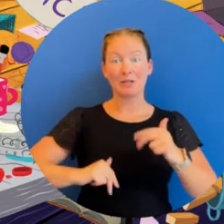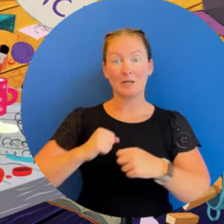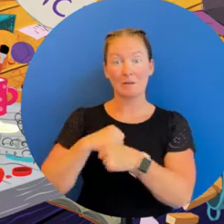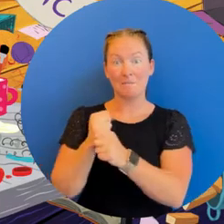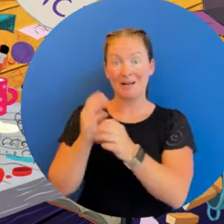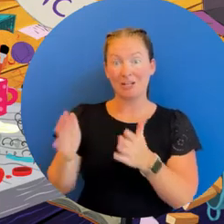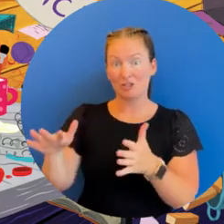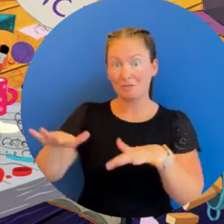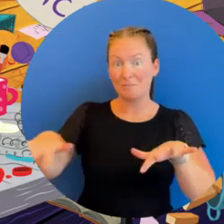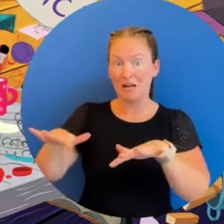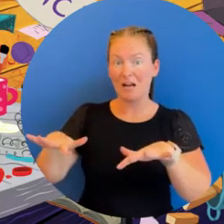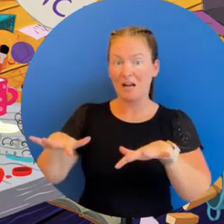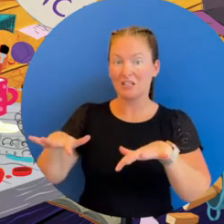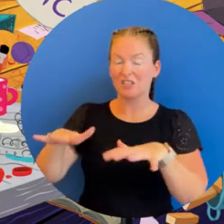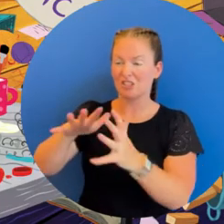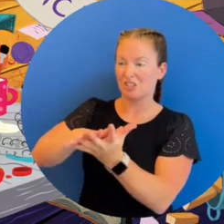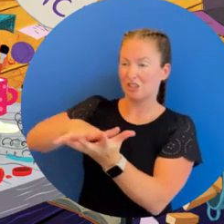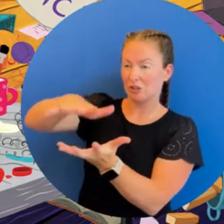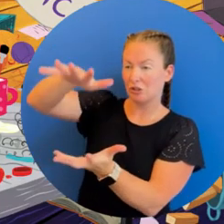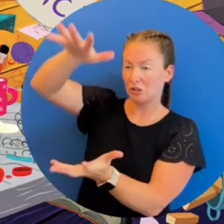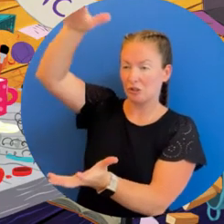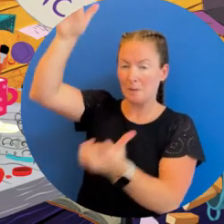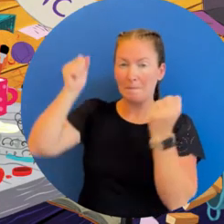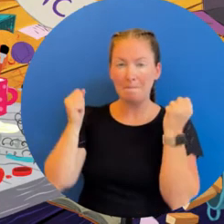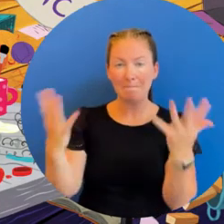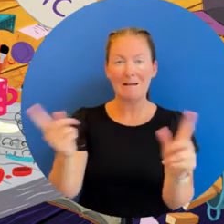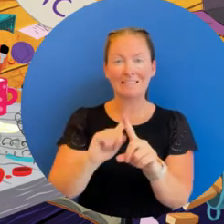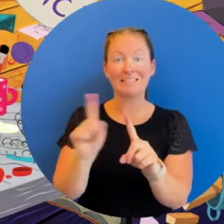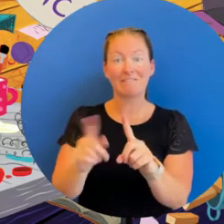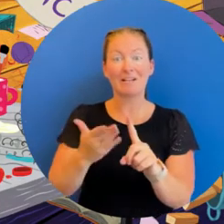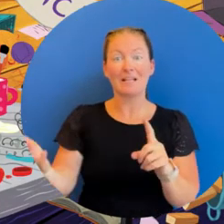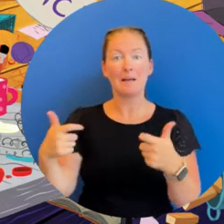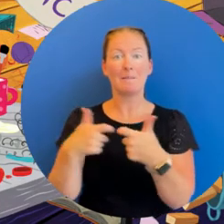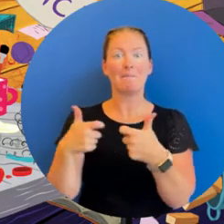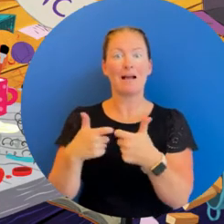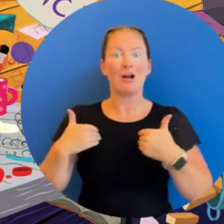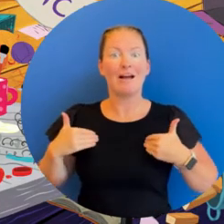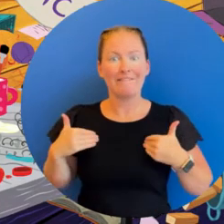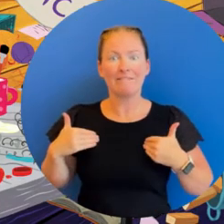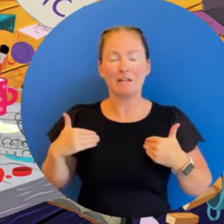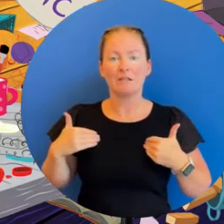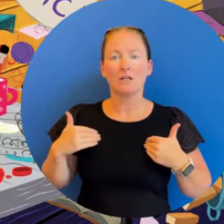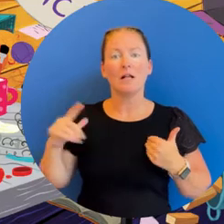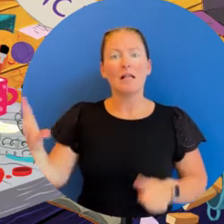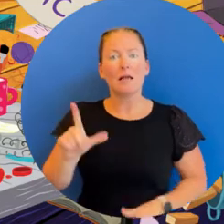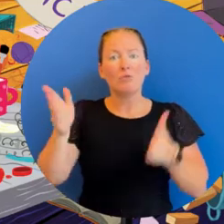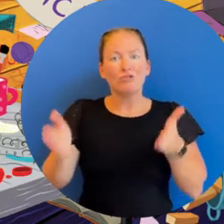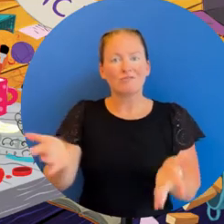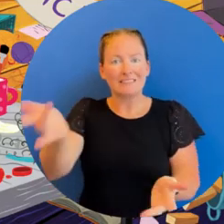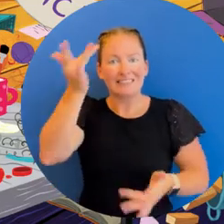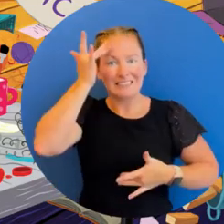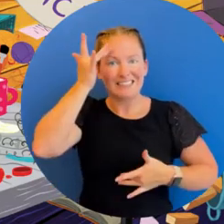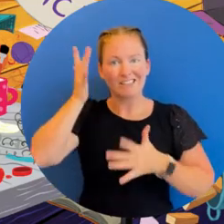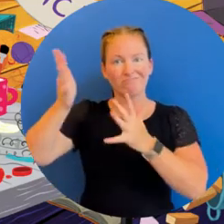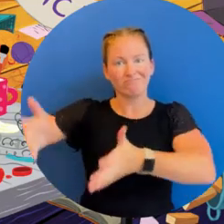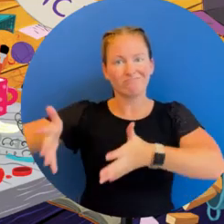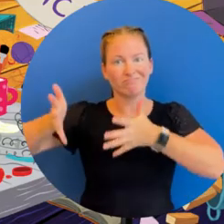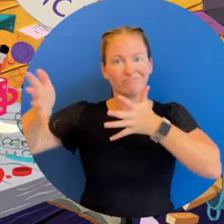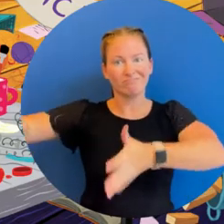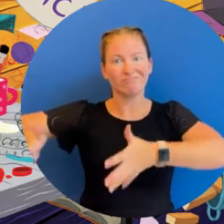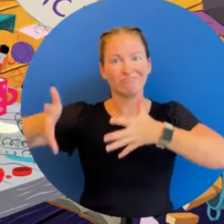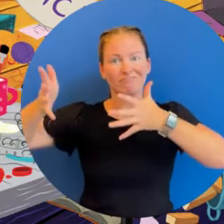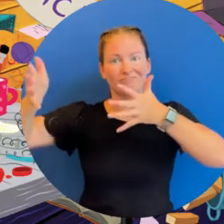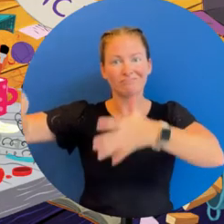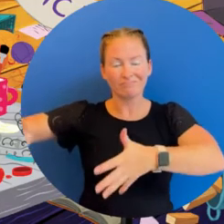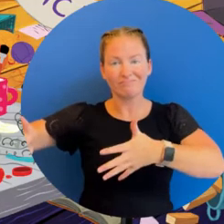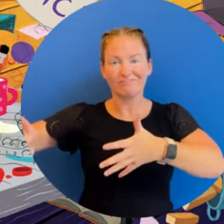library building, the makerspace towered with wonderful things that are battery-powered. Out sick, the librarian let the